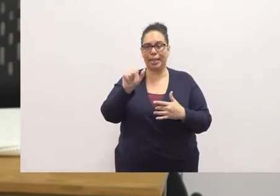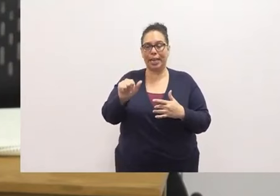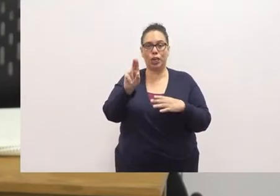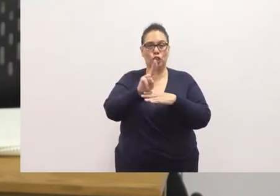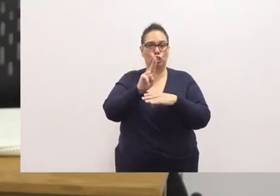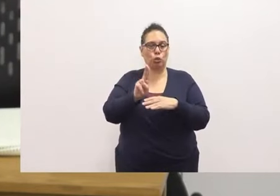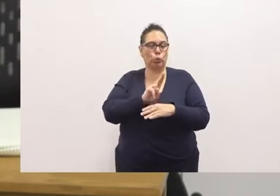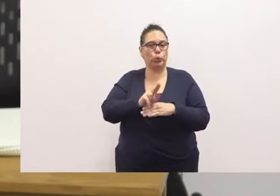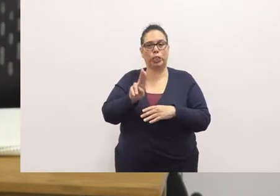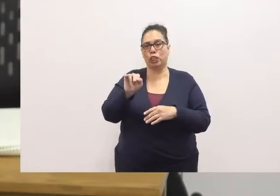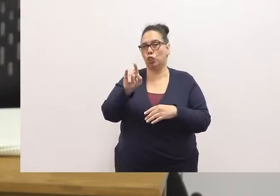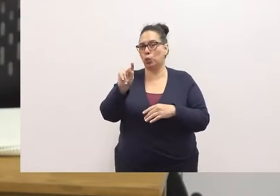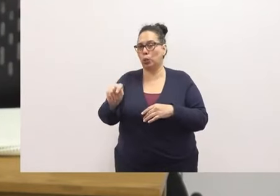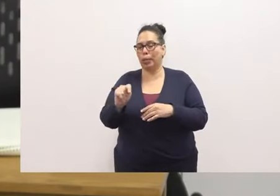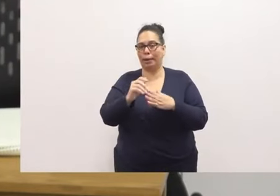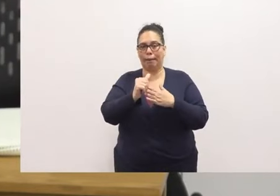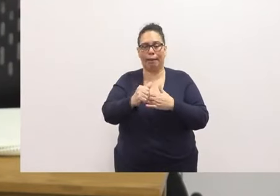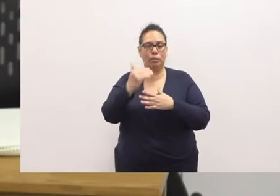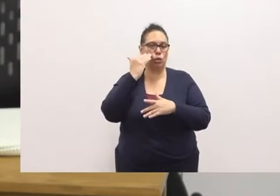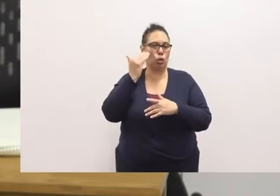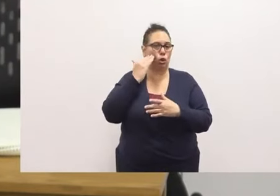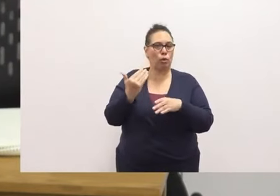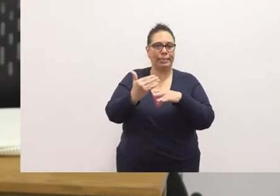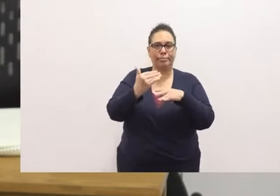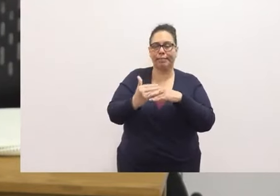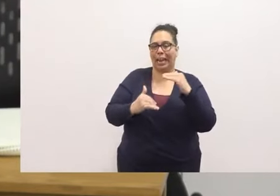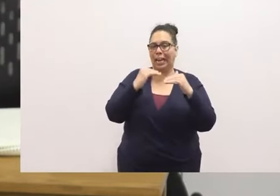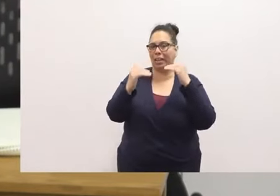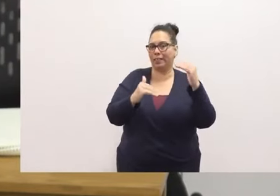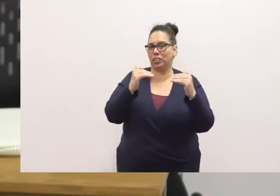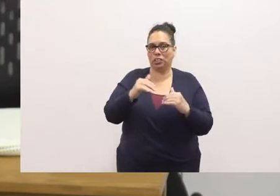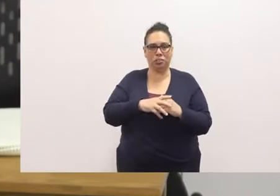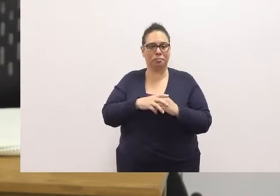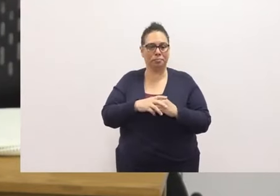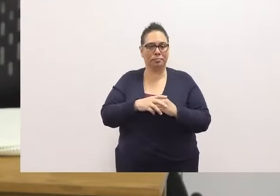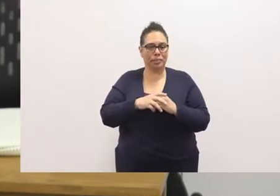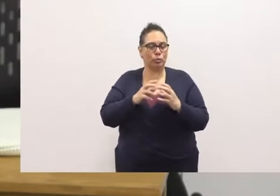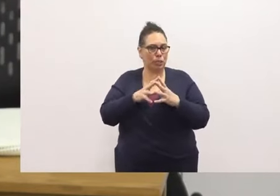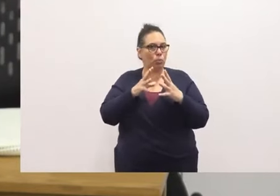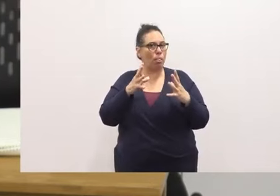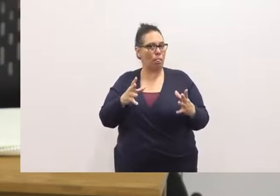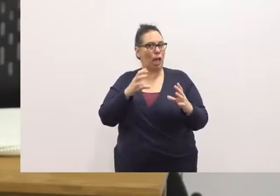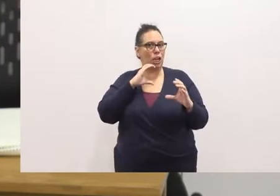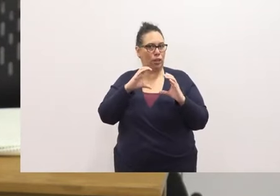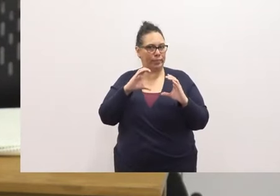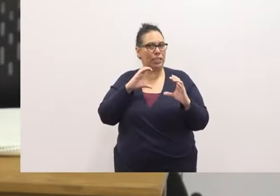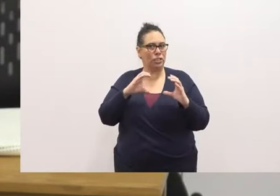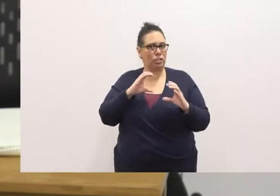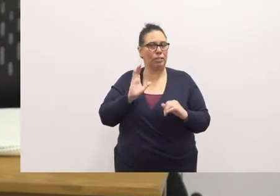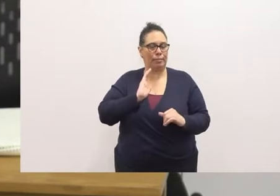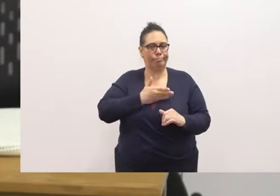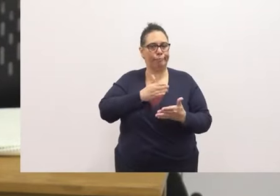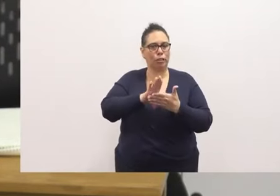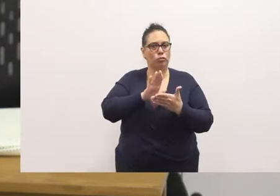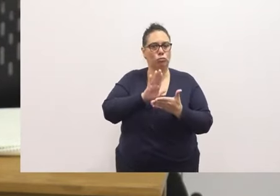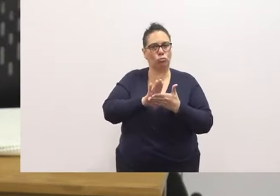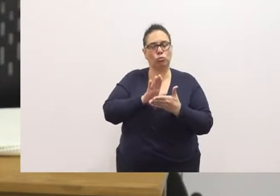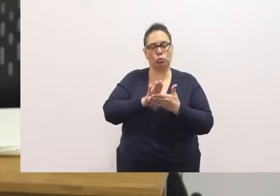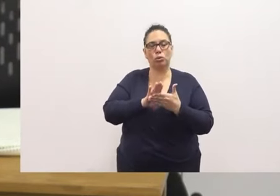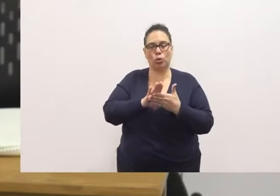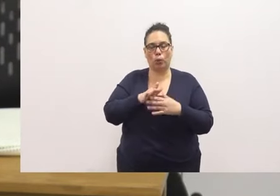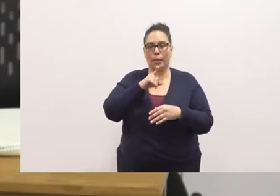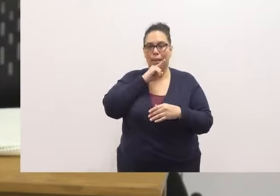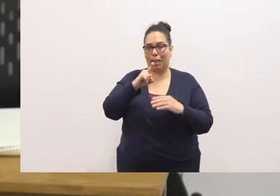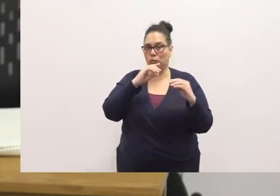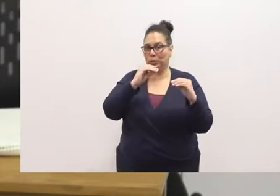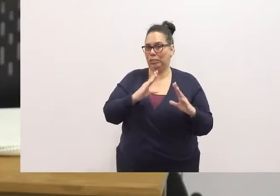unit guides to know what interventions and what kind of acceleration they need to do with their students. There's been a lot of conversation at our schools with the